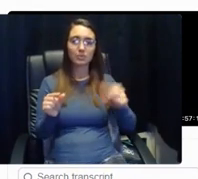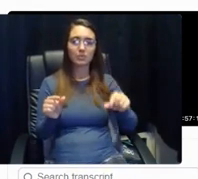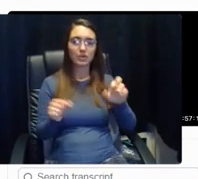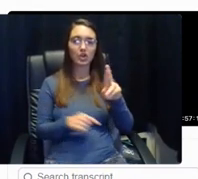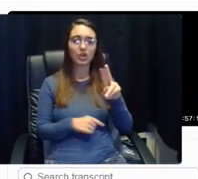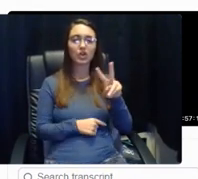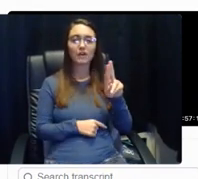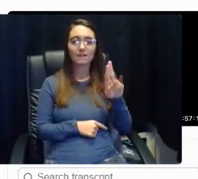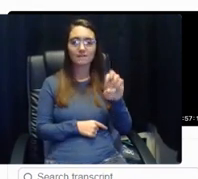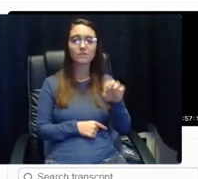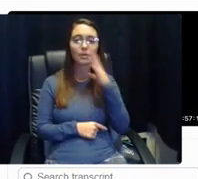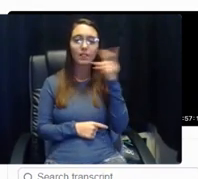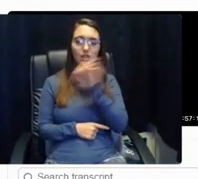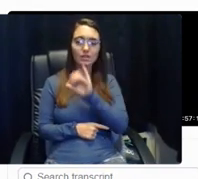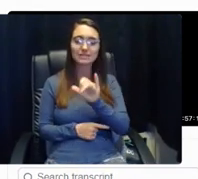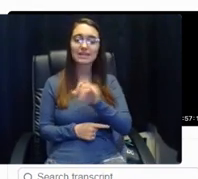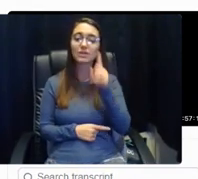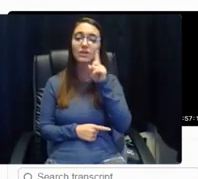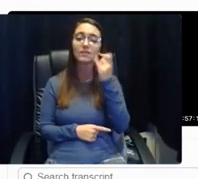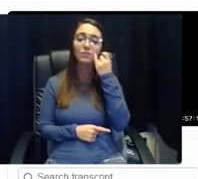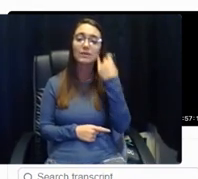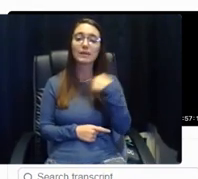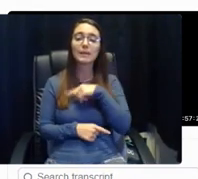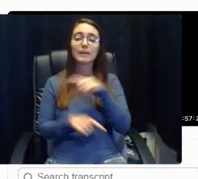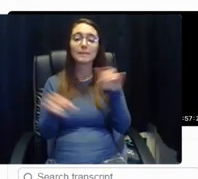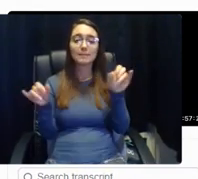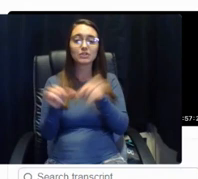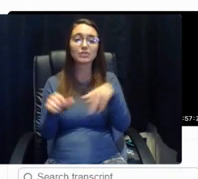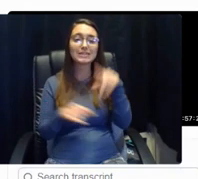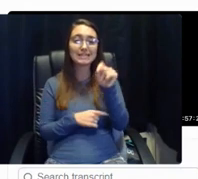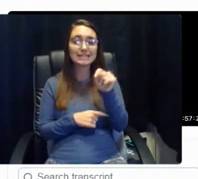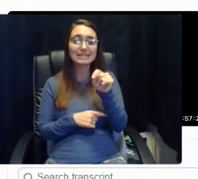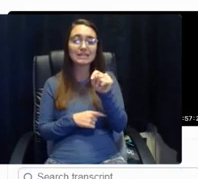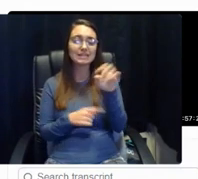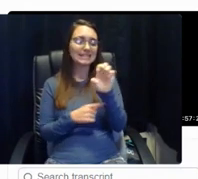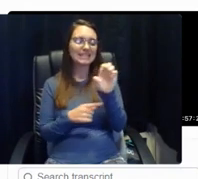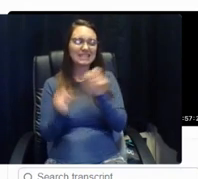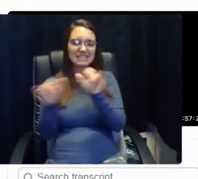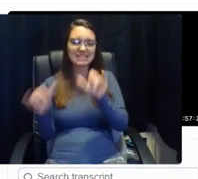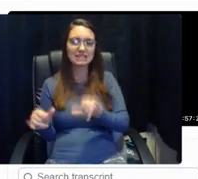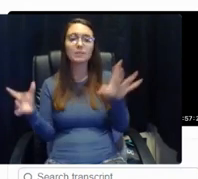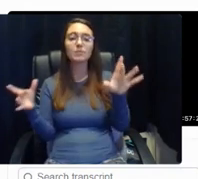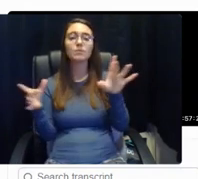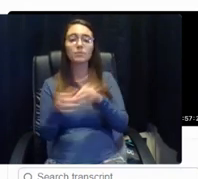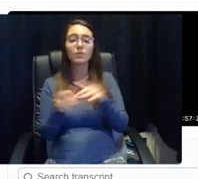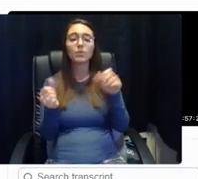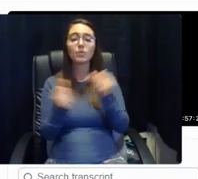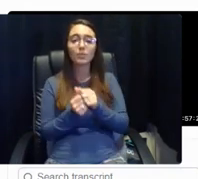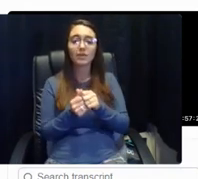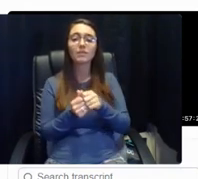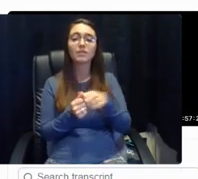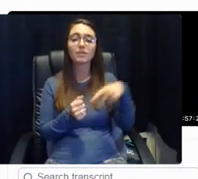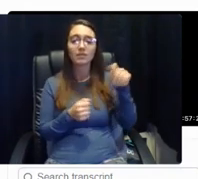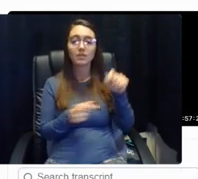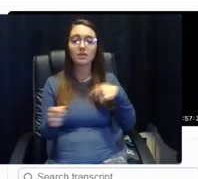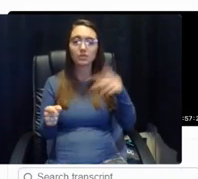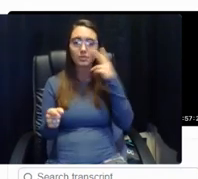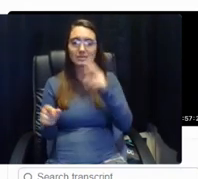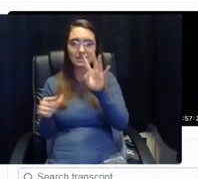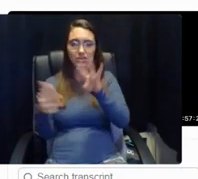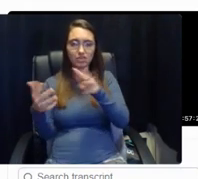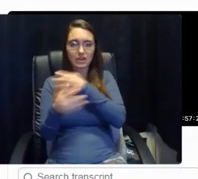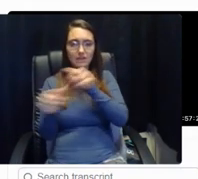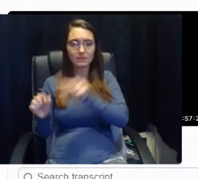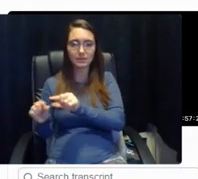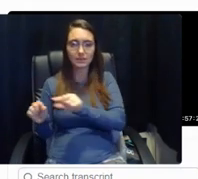with respect to the cerium 4 LAN, you see a very familiar shape of a curve going on here.